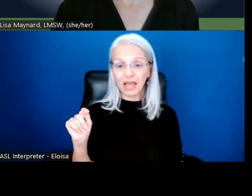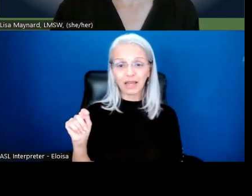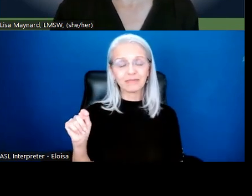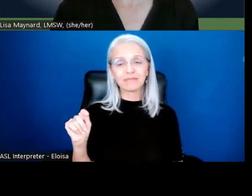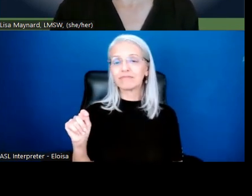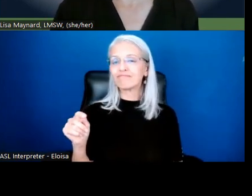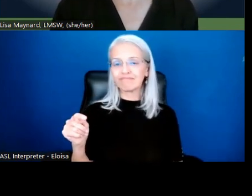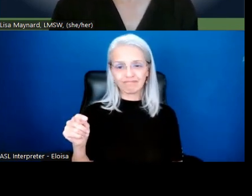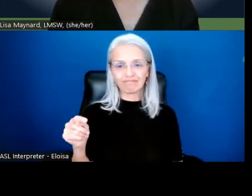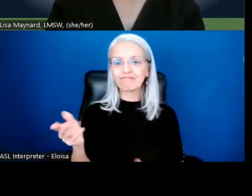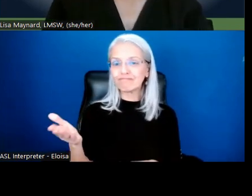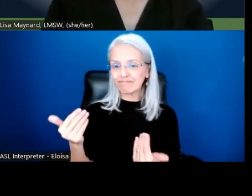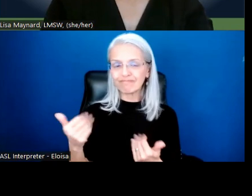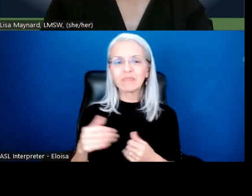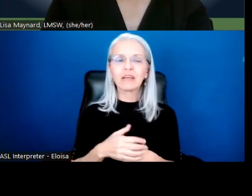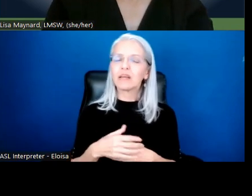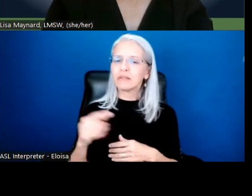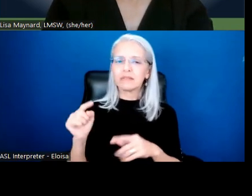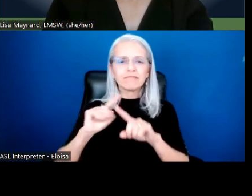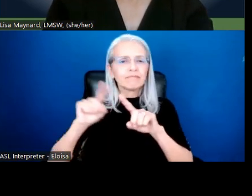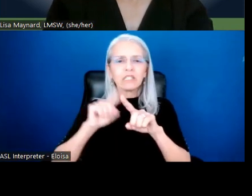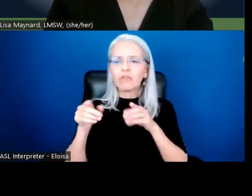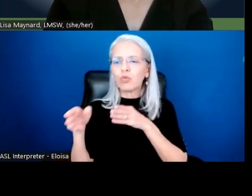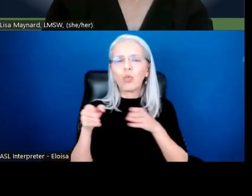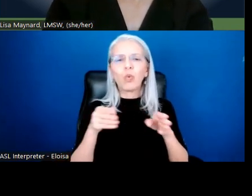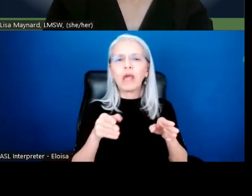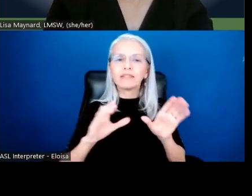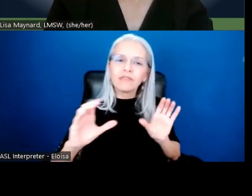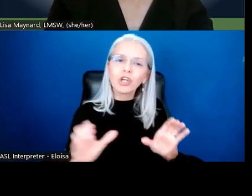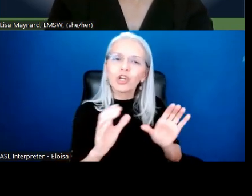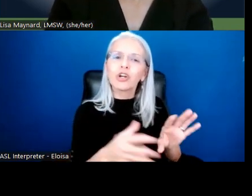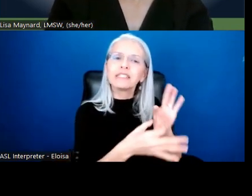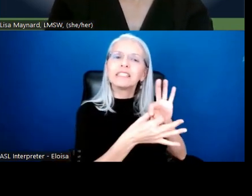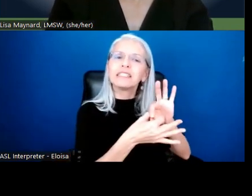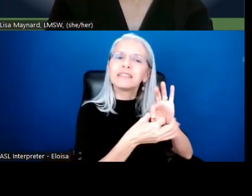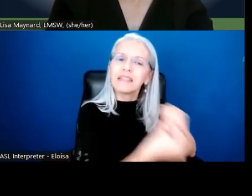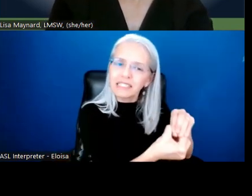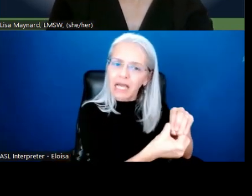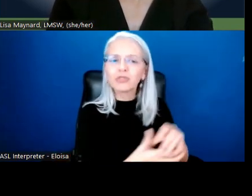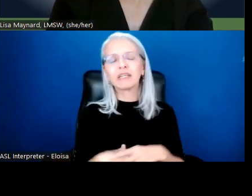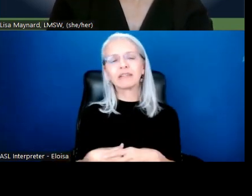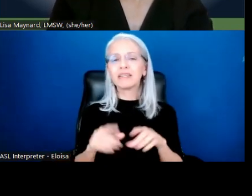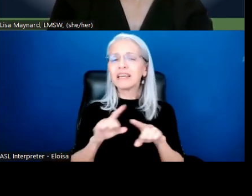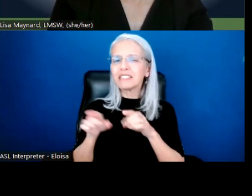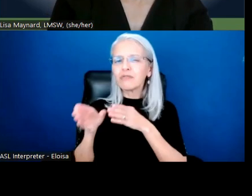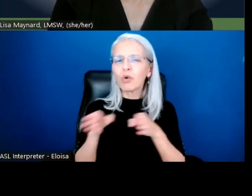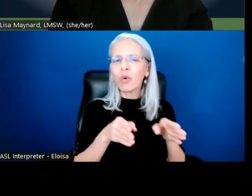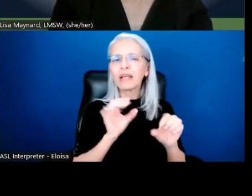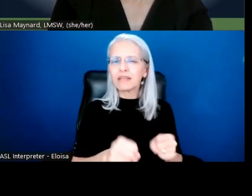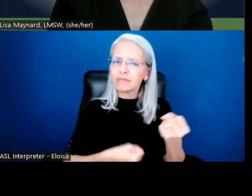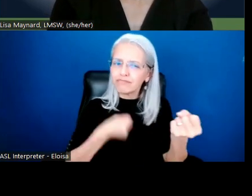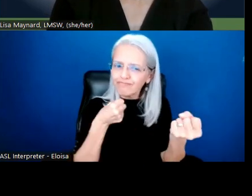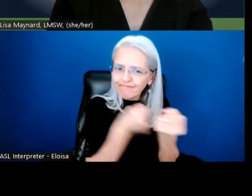certainly welcome. So there's so many ways of encouraging attachment, and certainly so many ways that we can reinforce